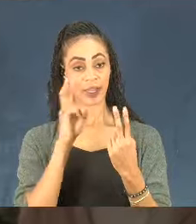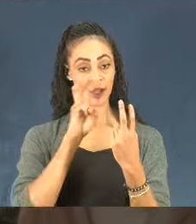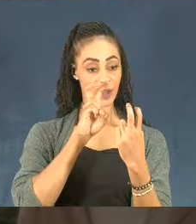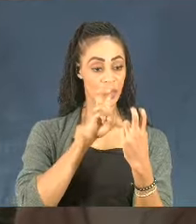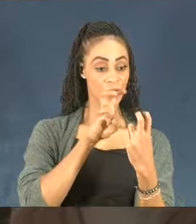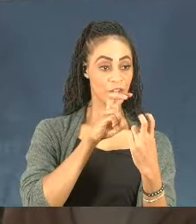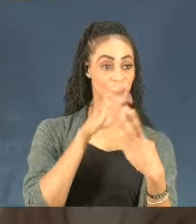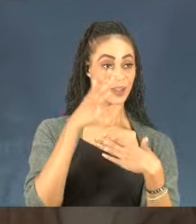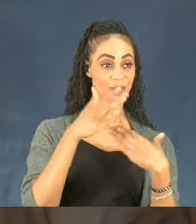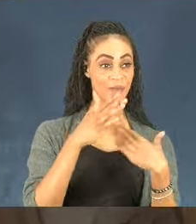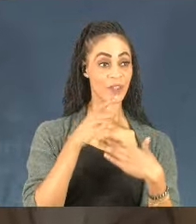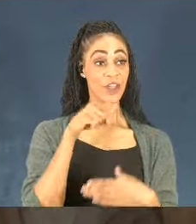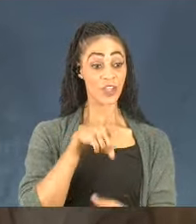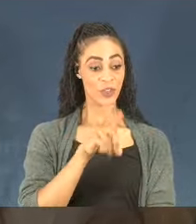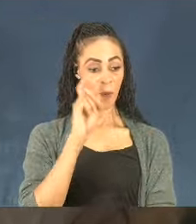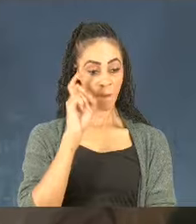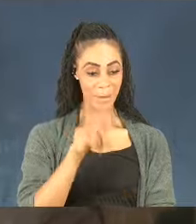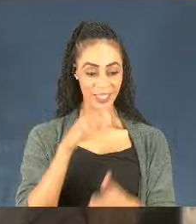have to pay attention.